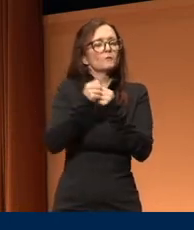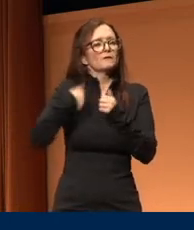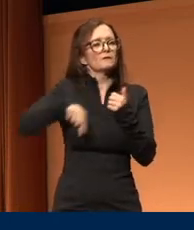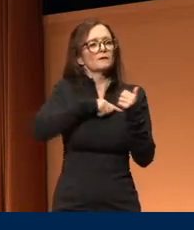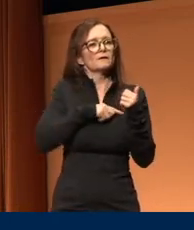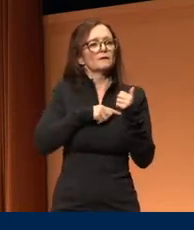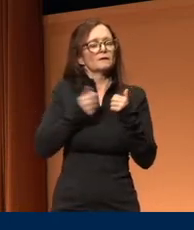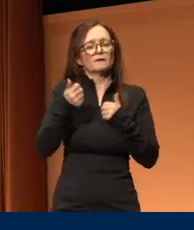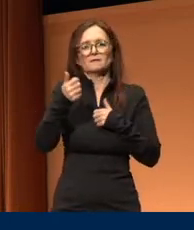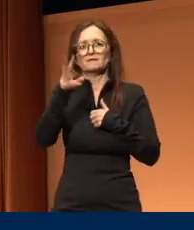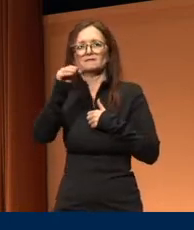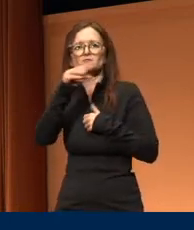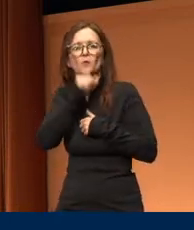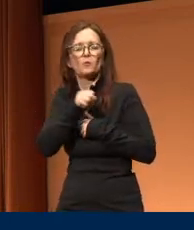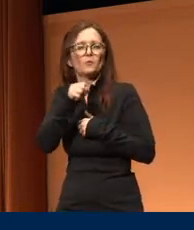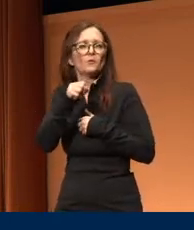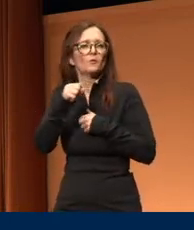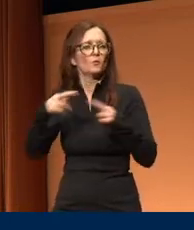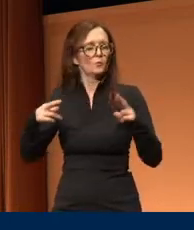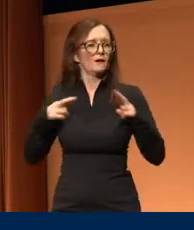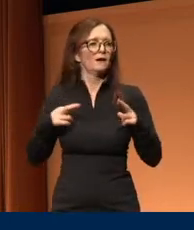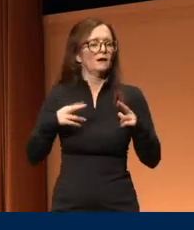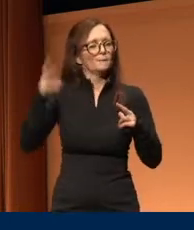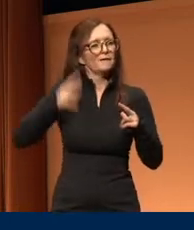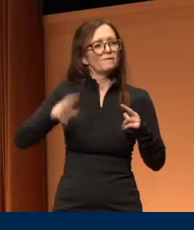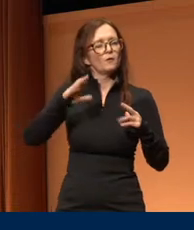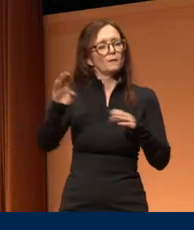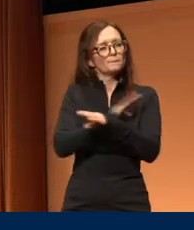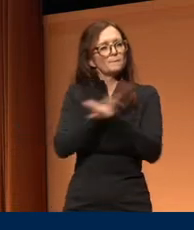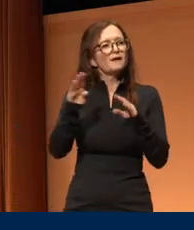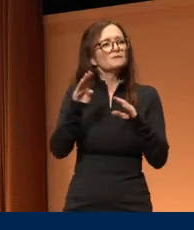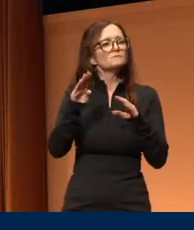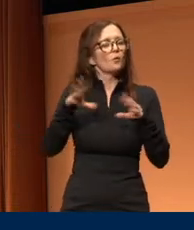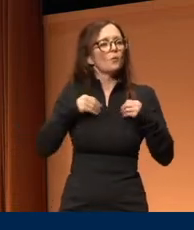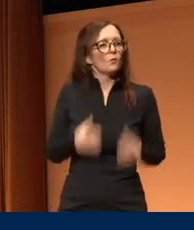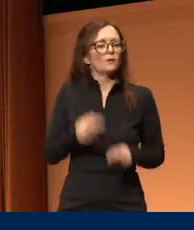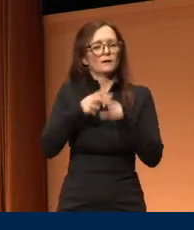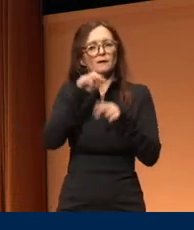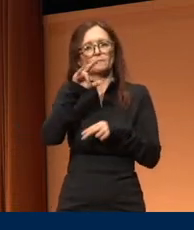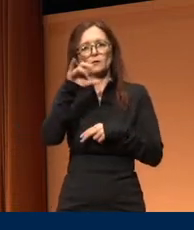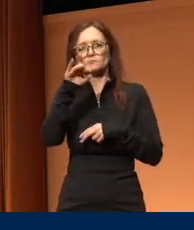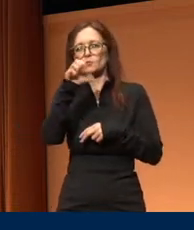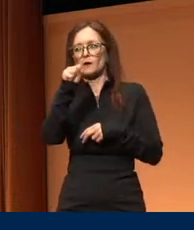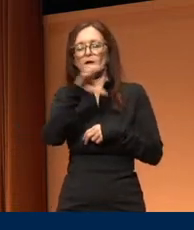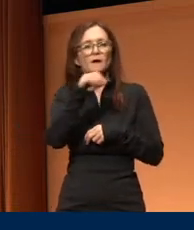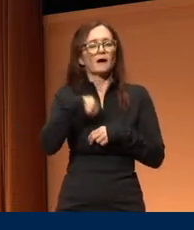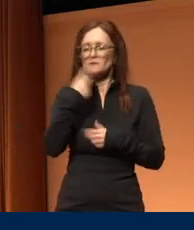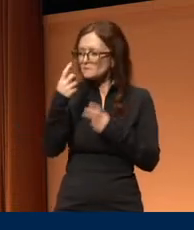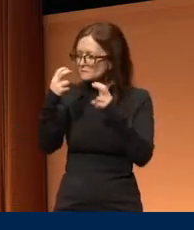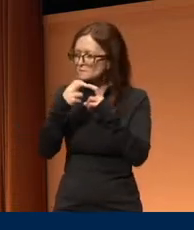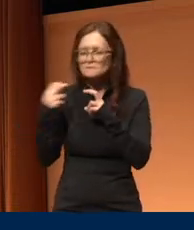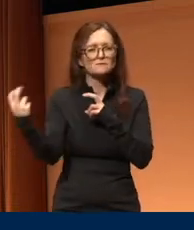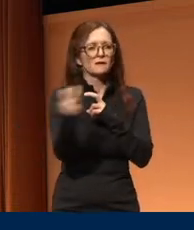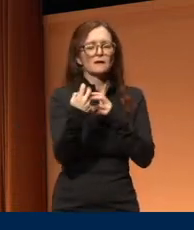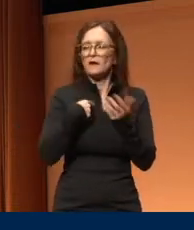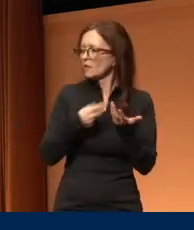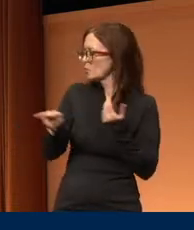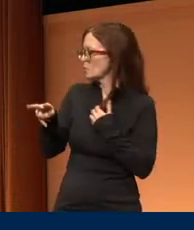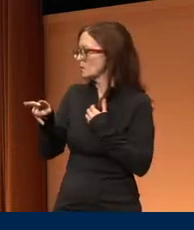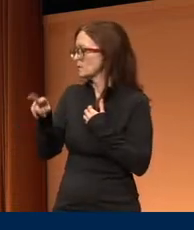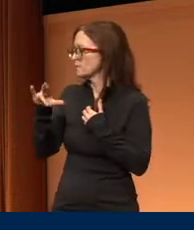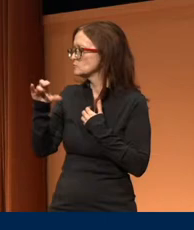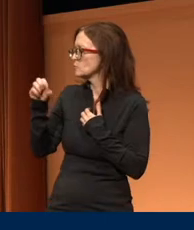friendly 60-year-old retiring former business owner named Francois. As he sat down, I turned to him and jokingly